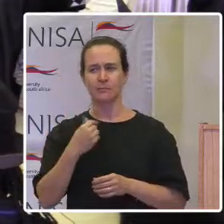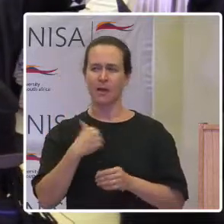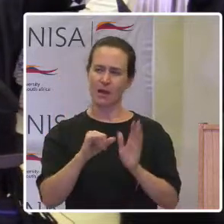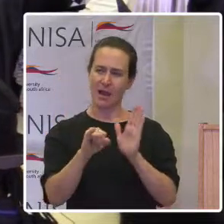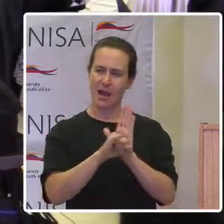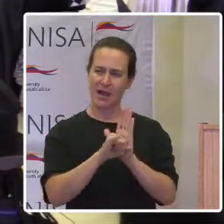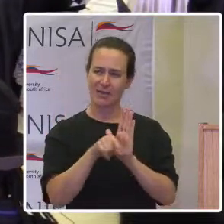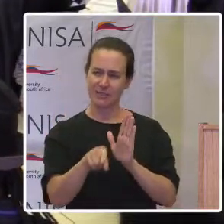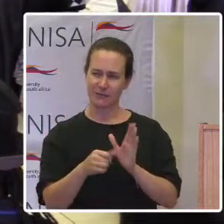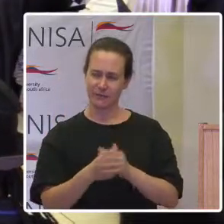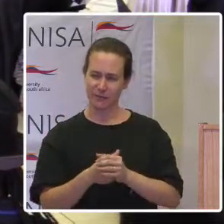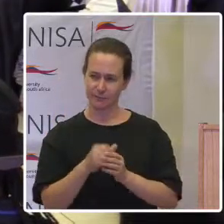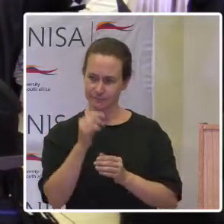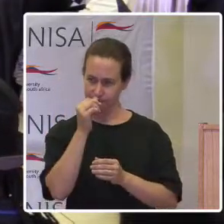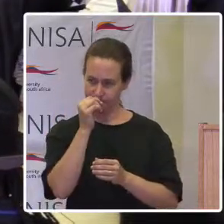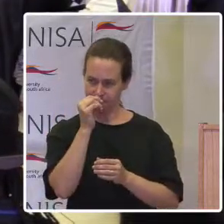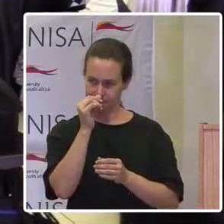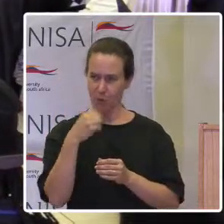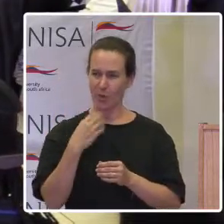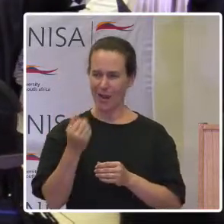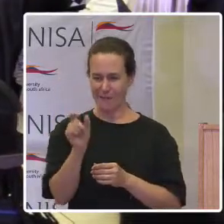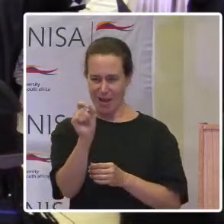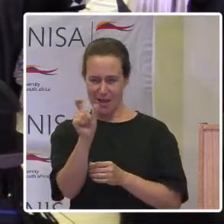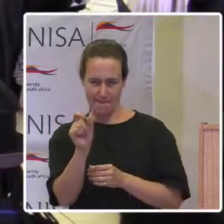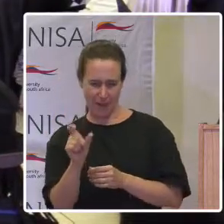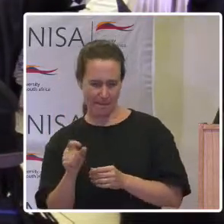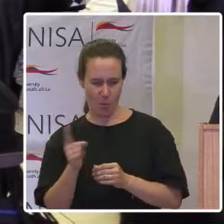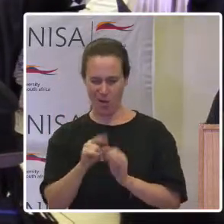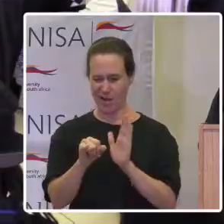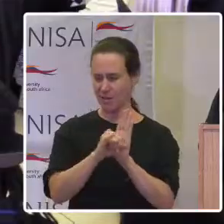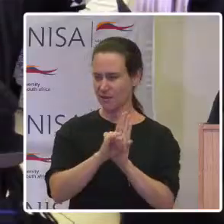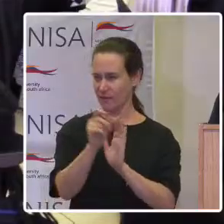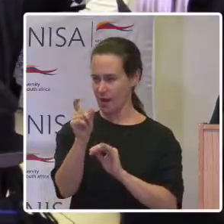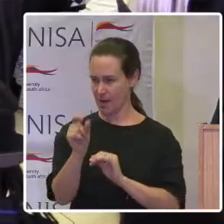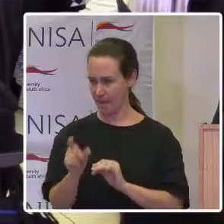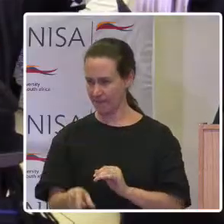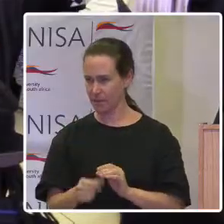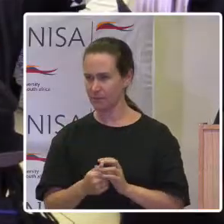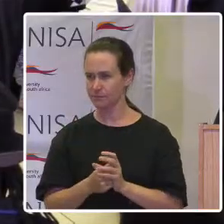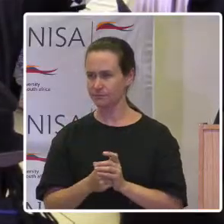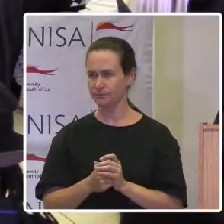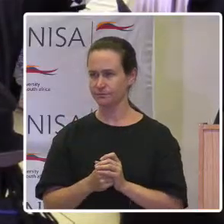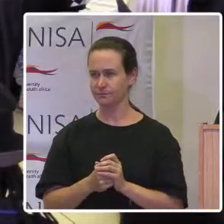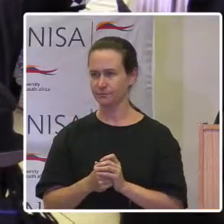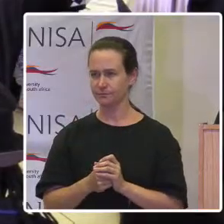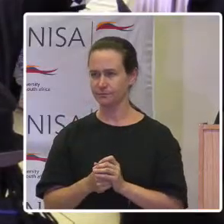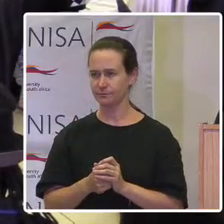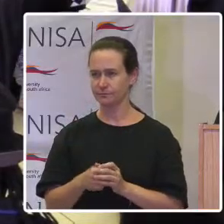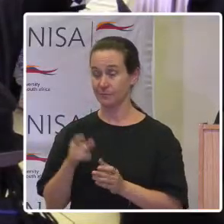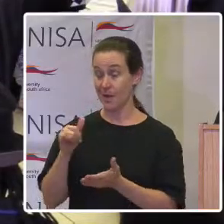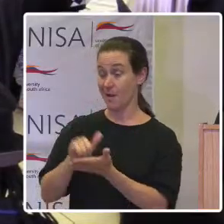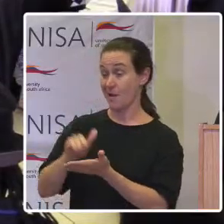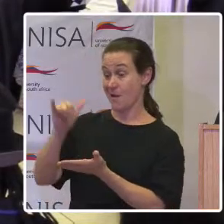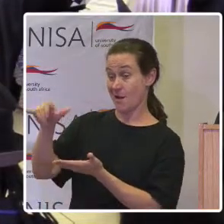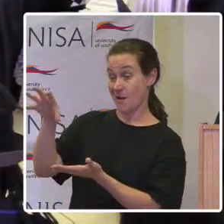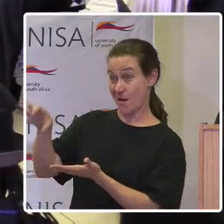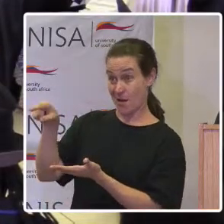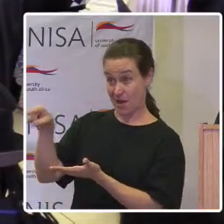to fill the big gaps we identify, as we understand the airport has become